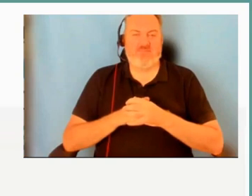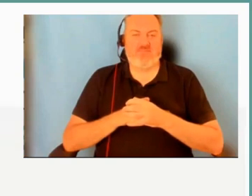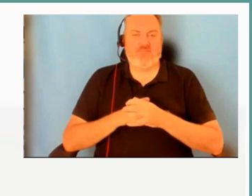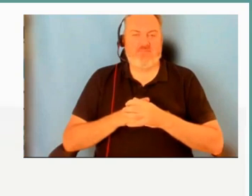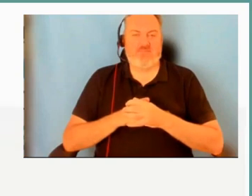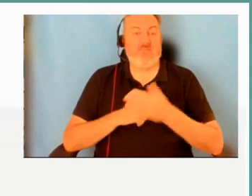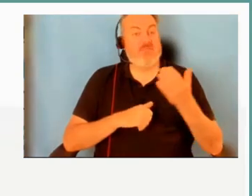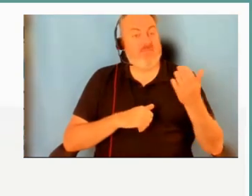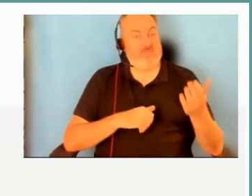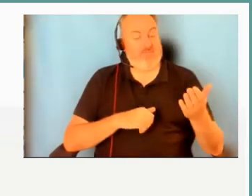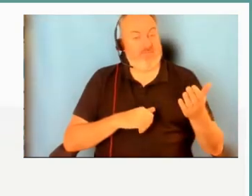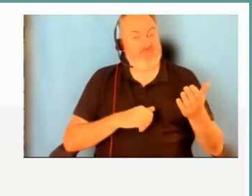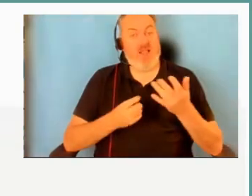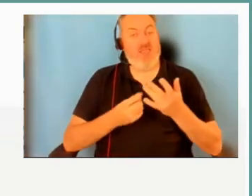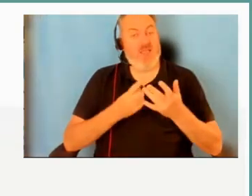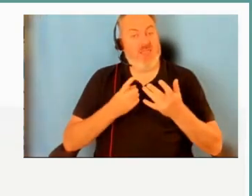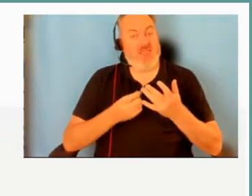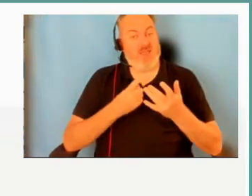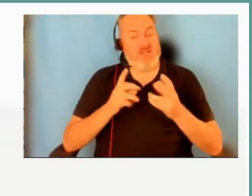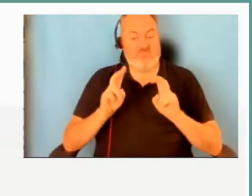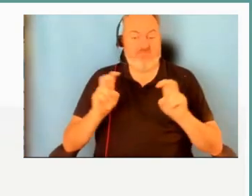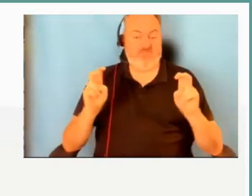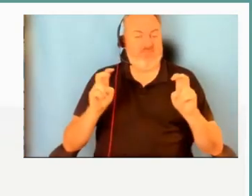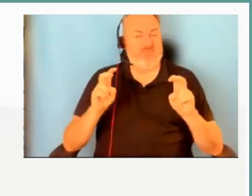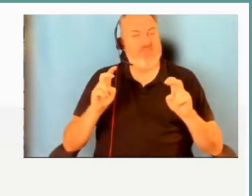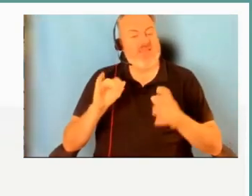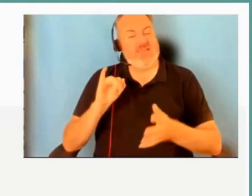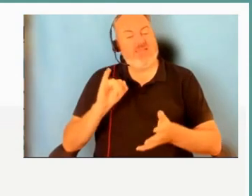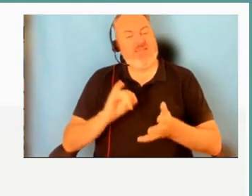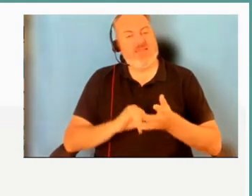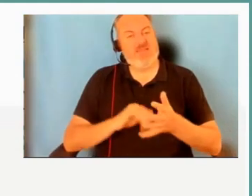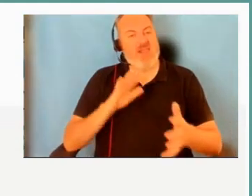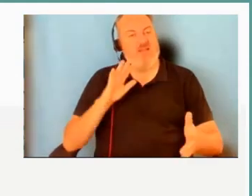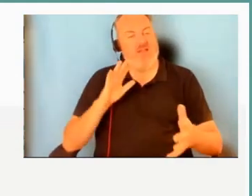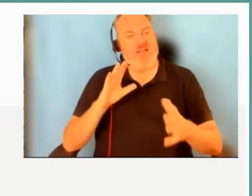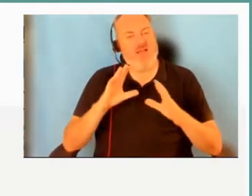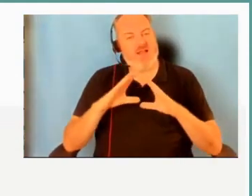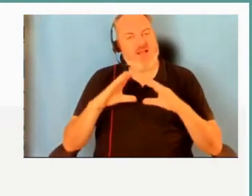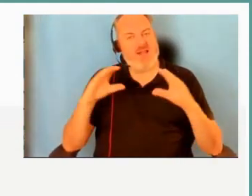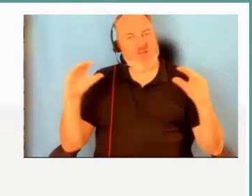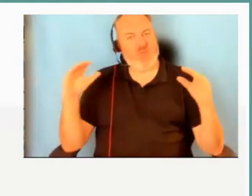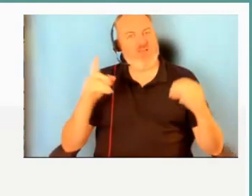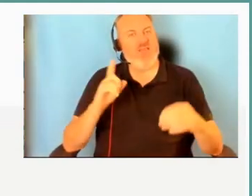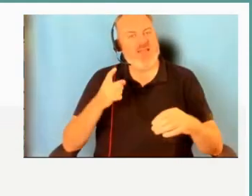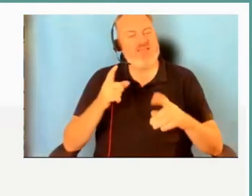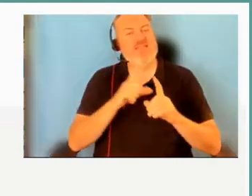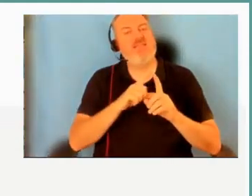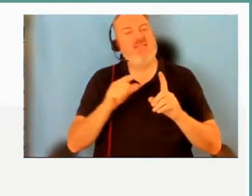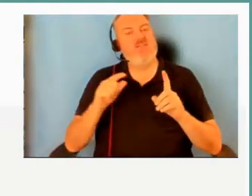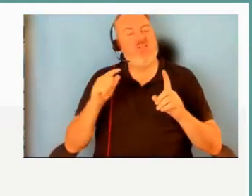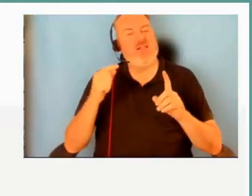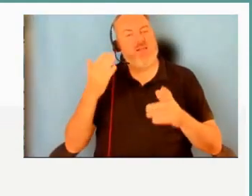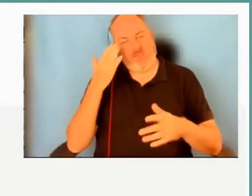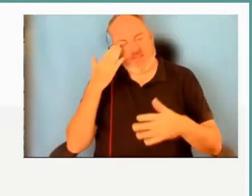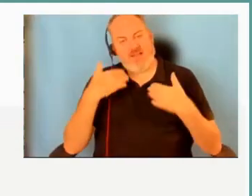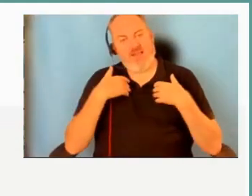I'm just going to move on now to SilverCloud. So SilverCloud is a digital mental health company,